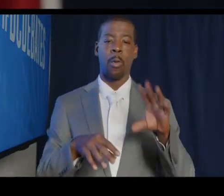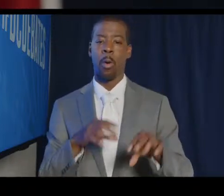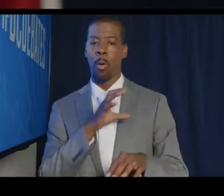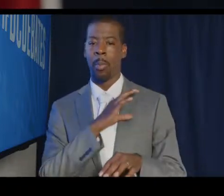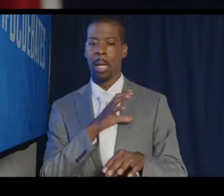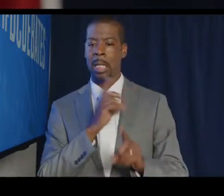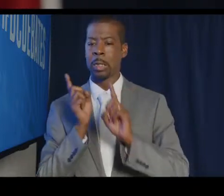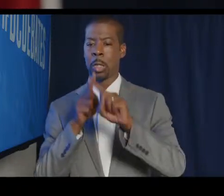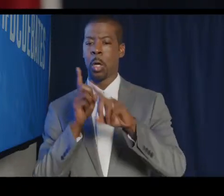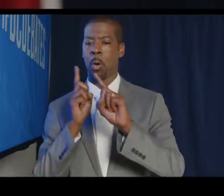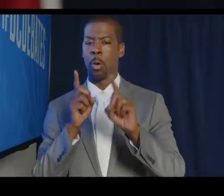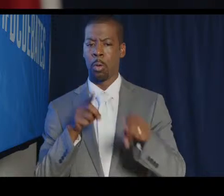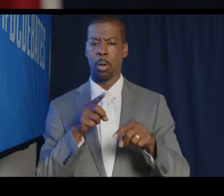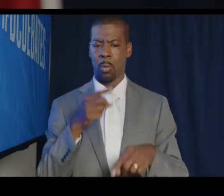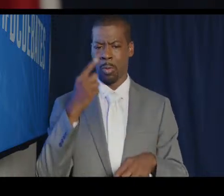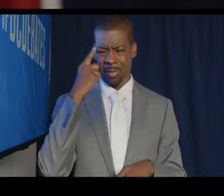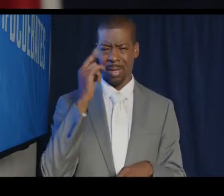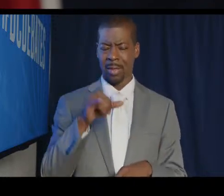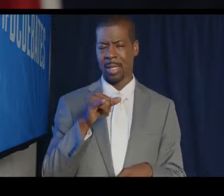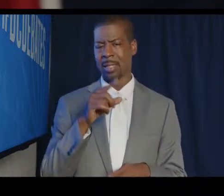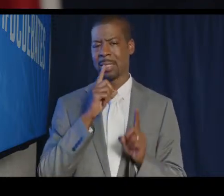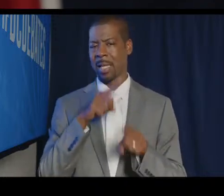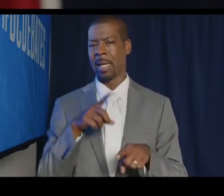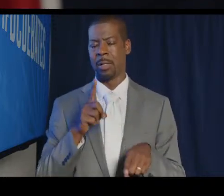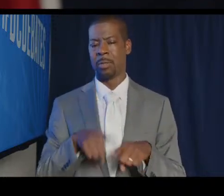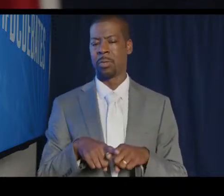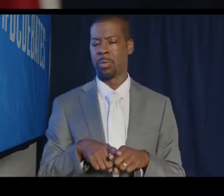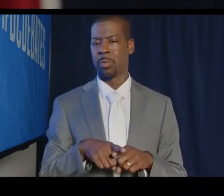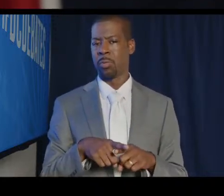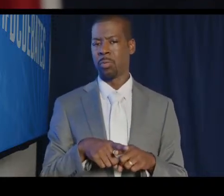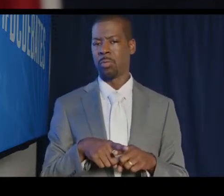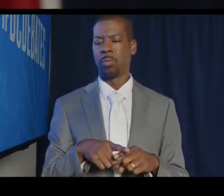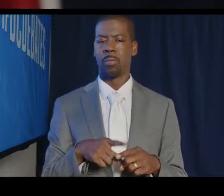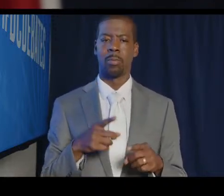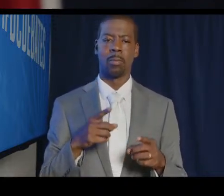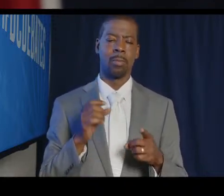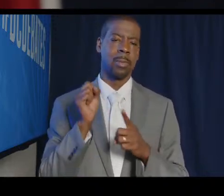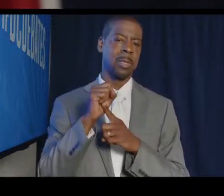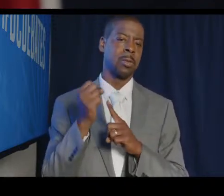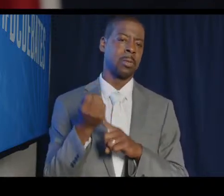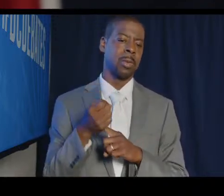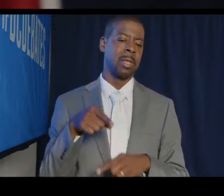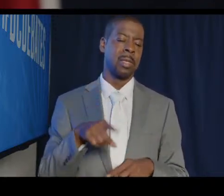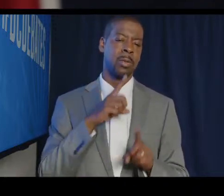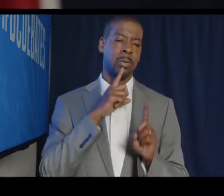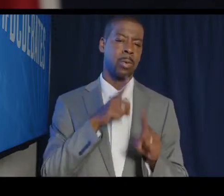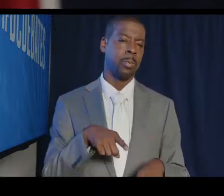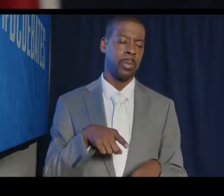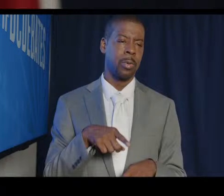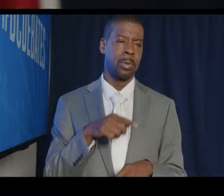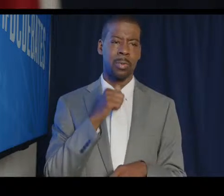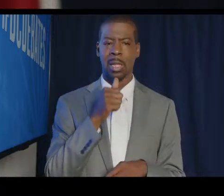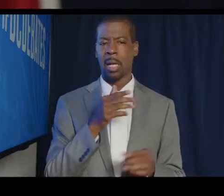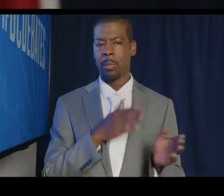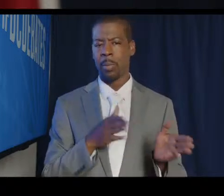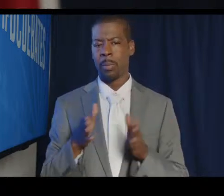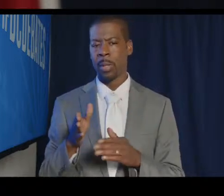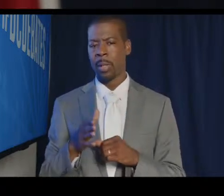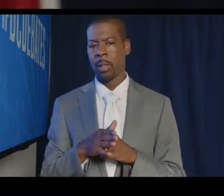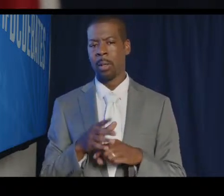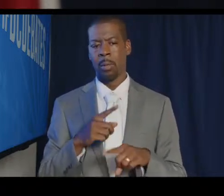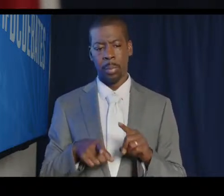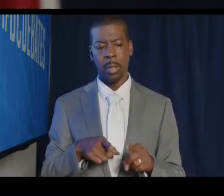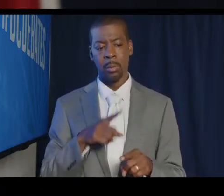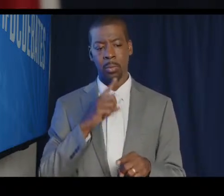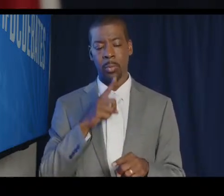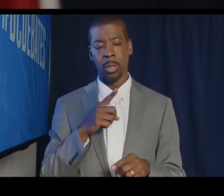different outcome. Has not worked. It never will work. This report, prepared not really by the auditor, but by experienced